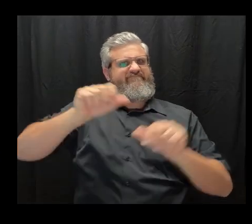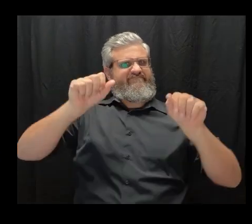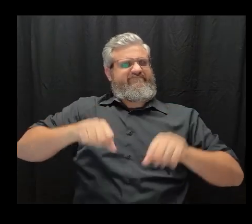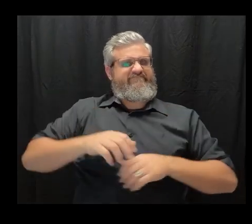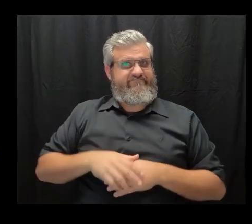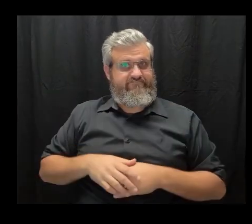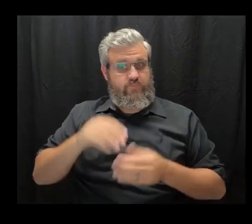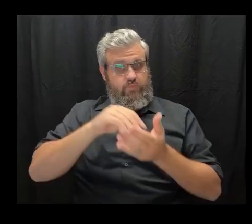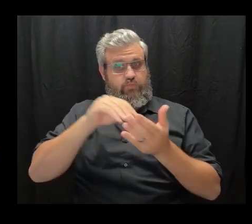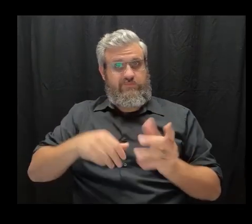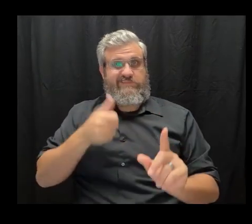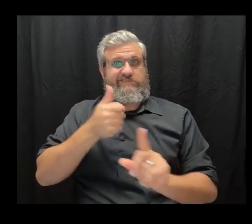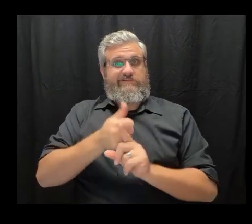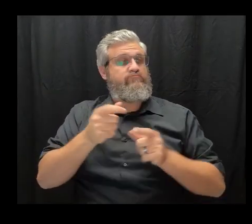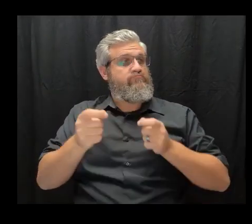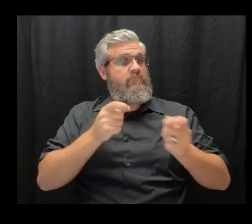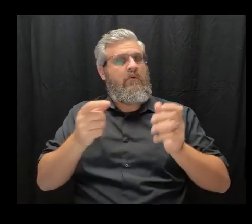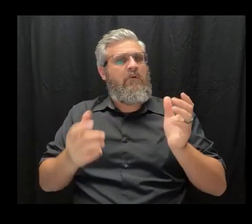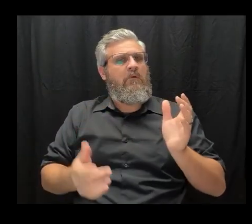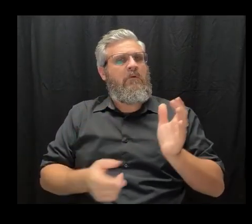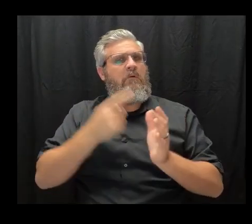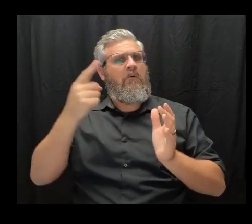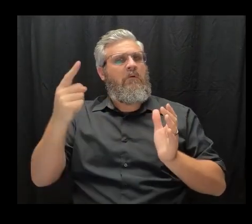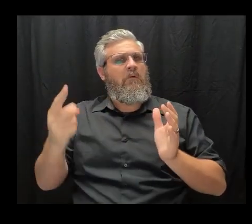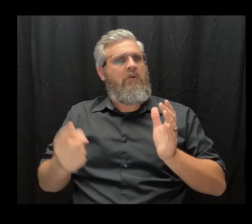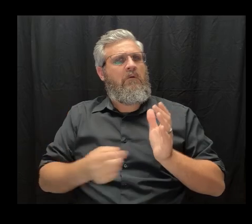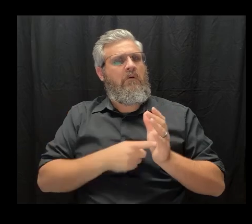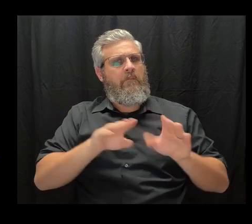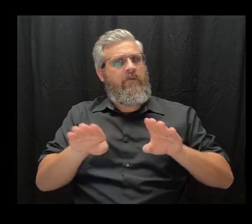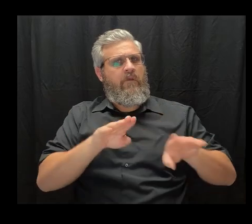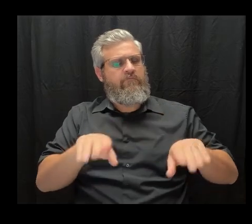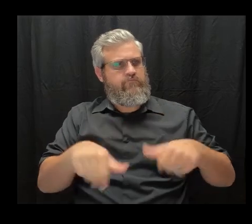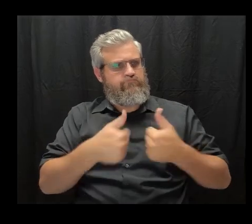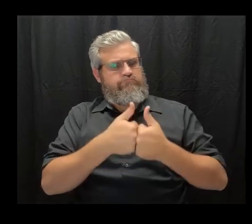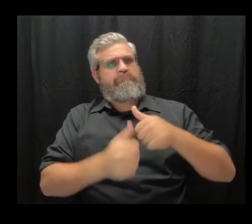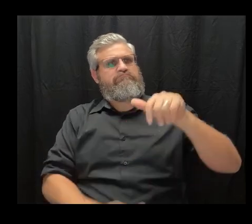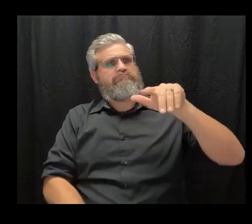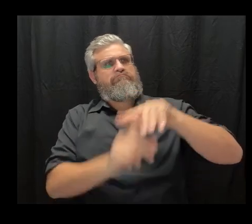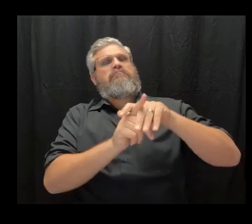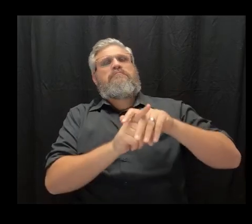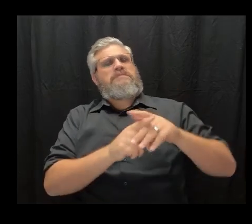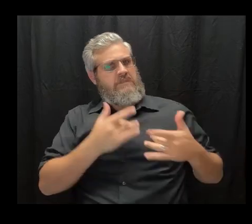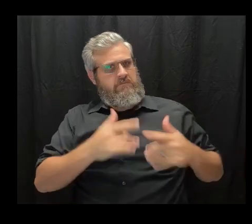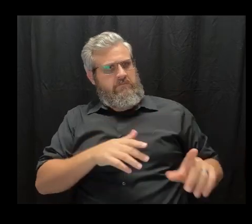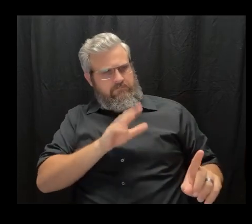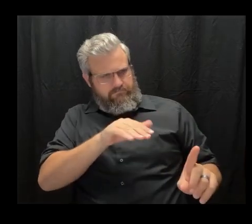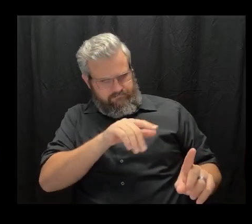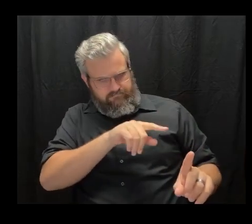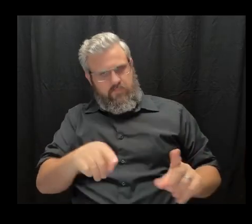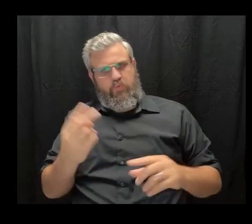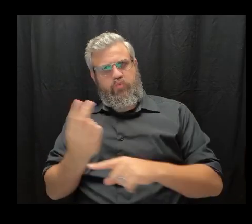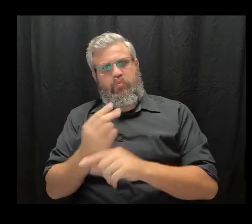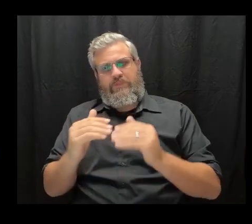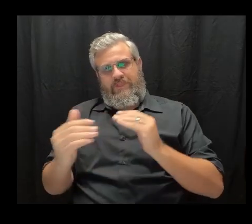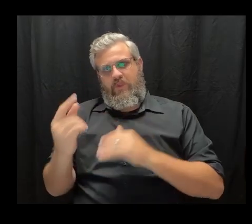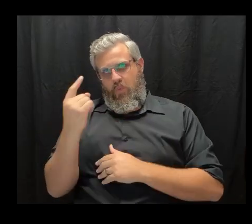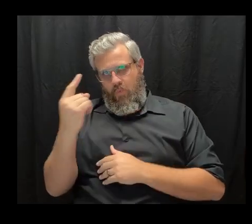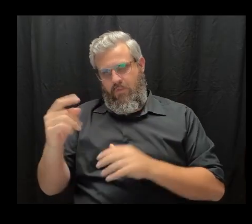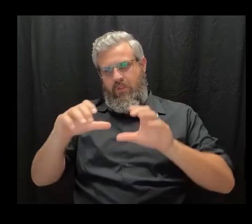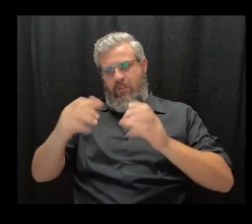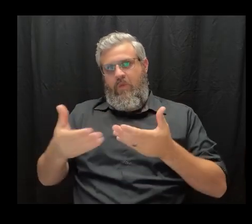may occasionally exhibit challenging behaviors, they typically respond to redirection through Tier 1 class-wide behavior